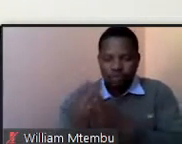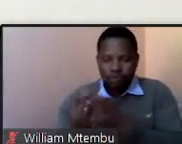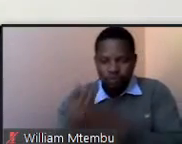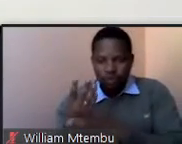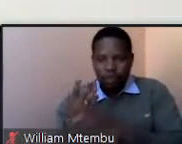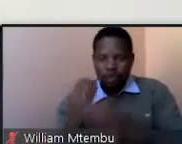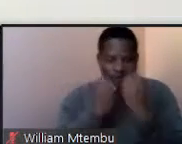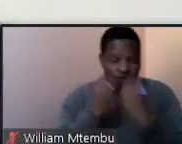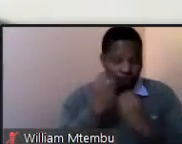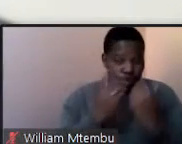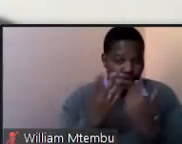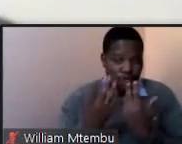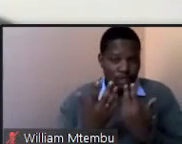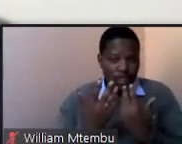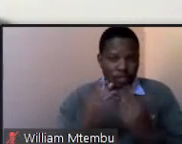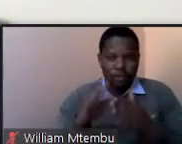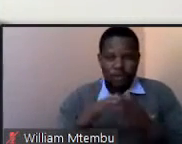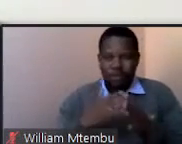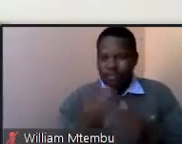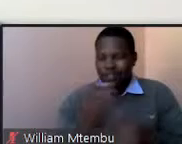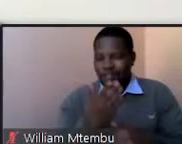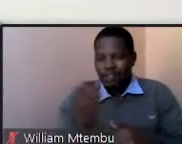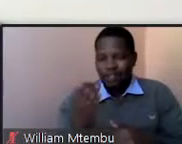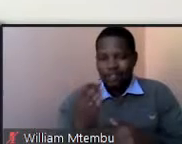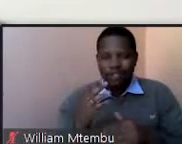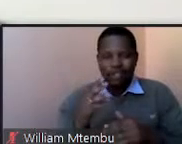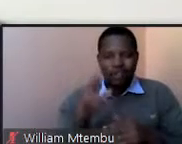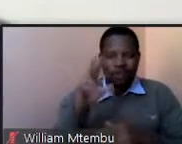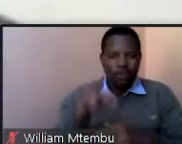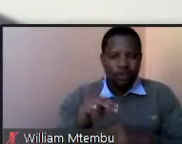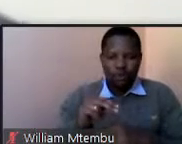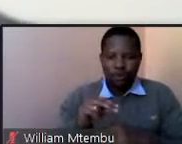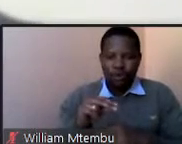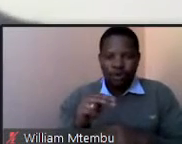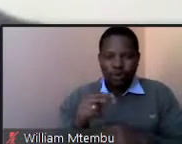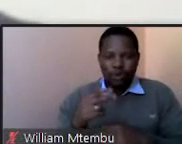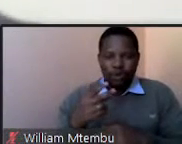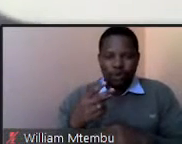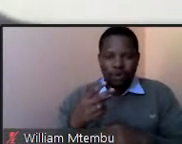food because there are no